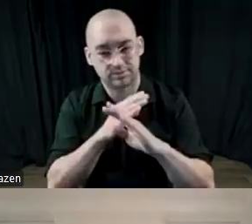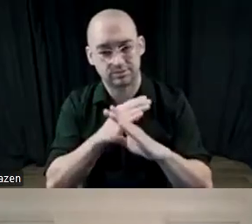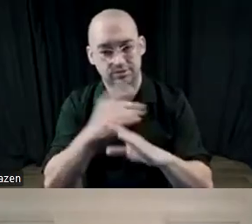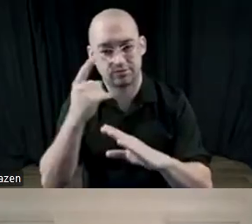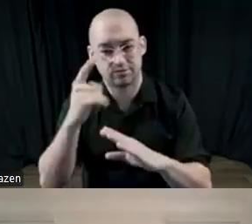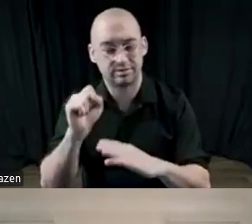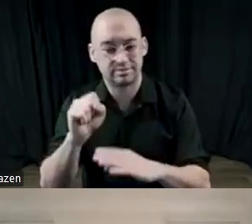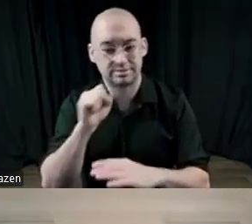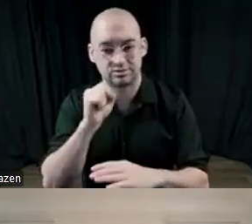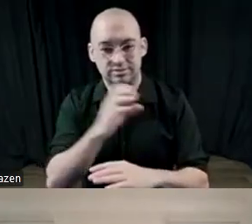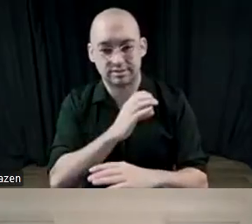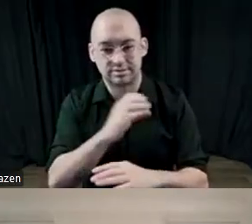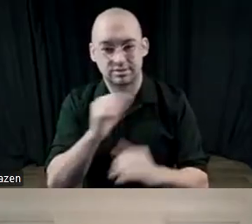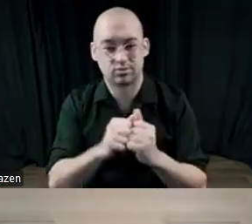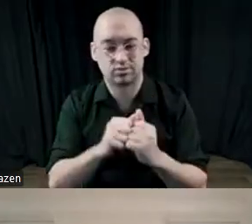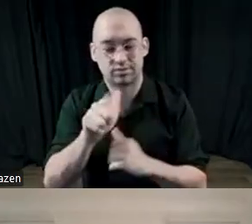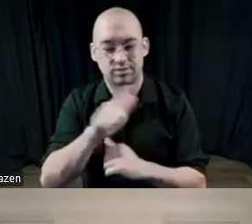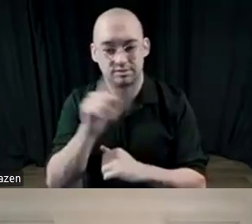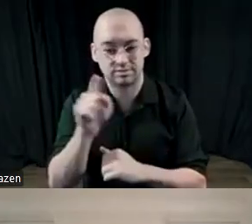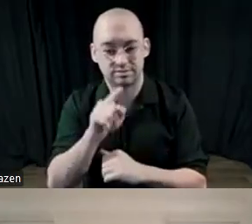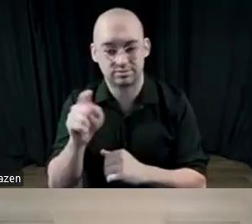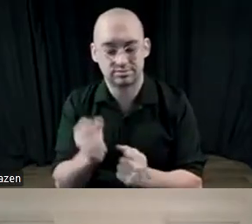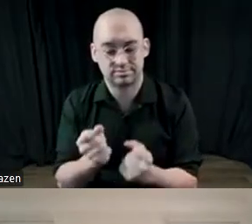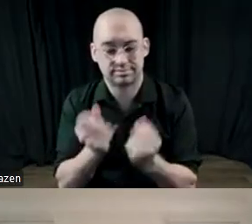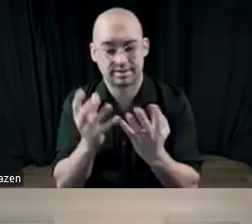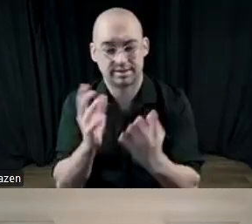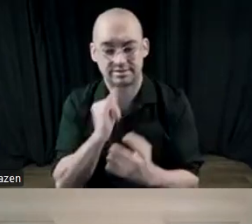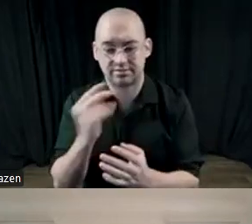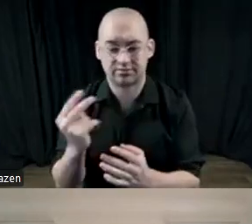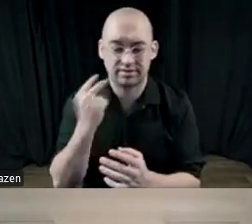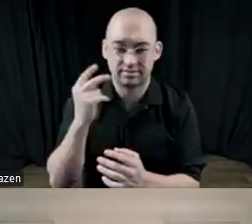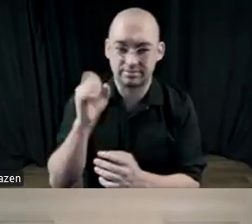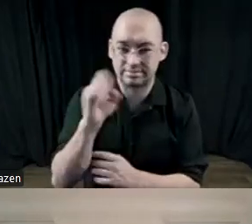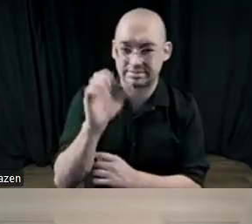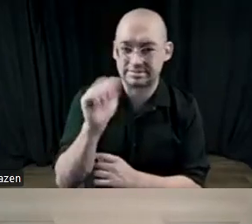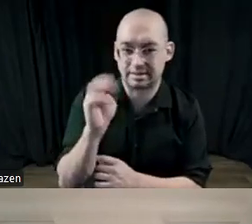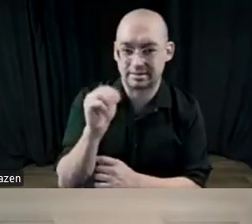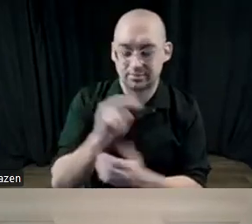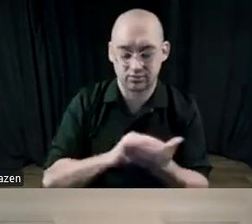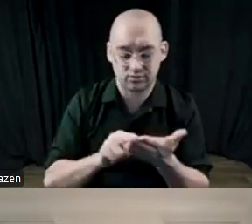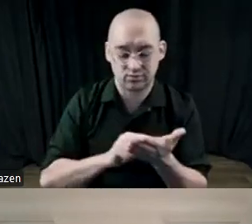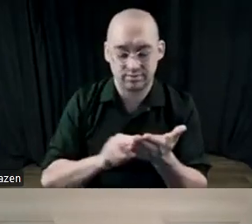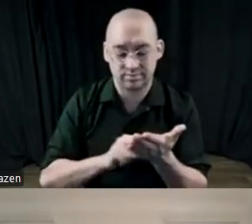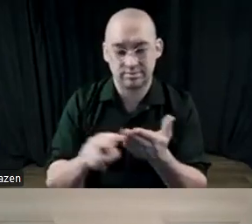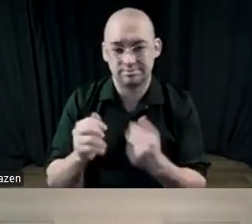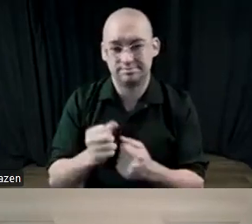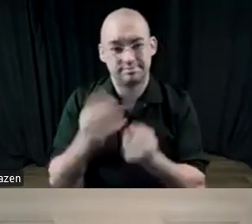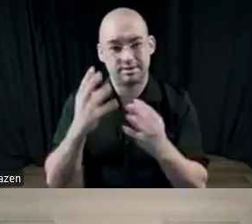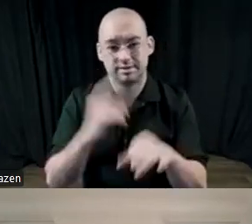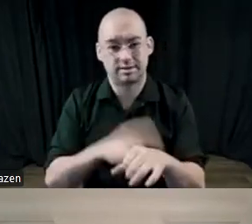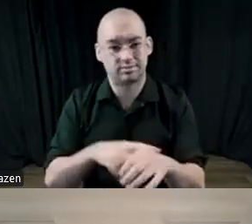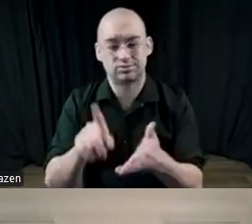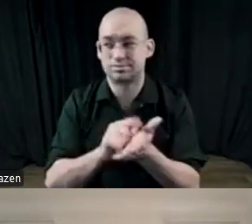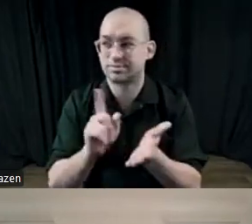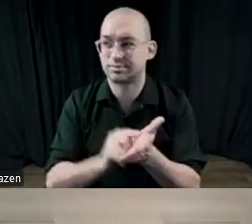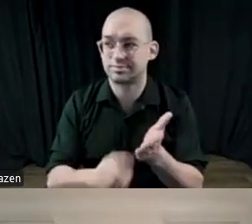seniors with Alzheimer's. So many are victims of scams. I mean, you read about it all the time in the newspaper, and I'm sure that only